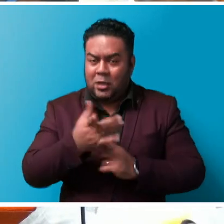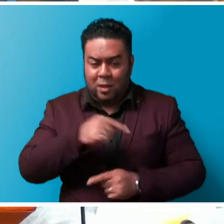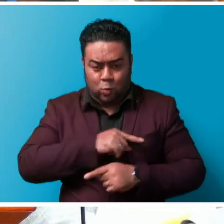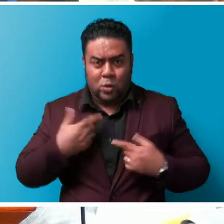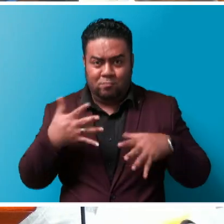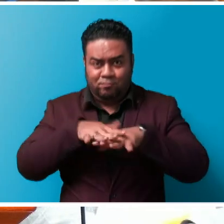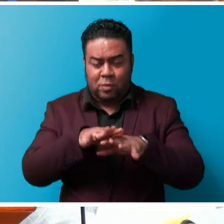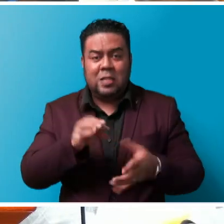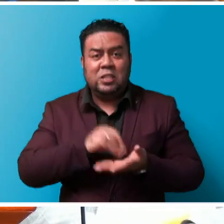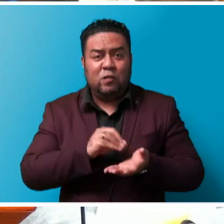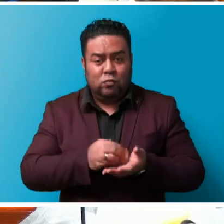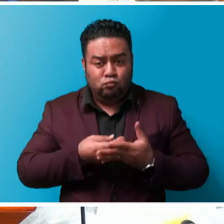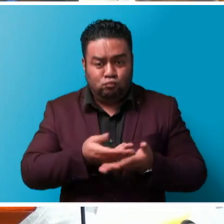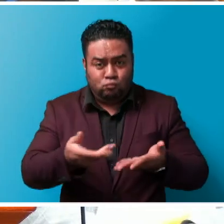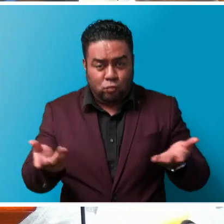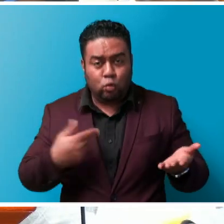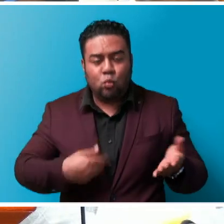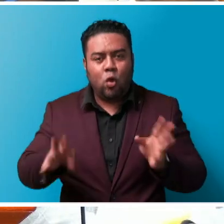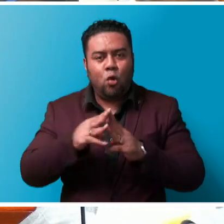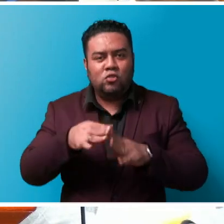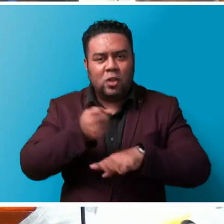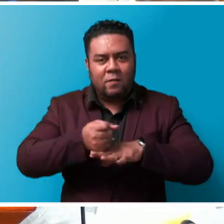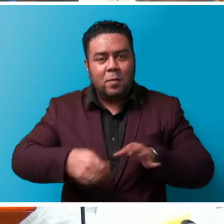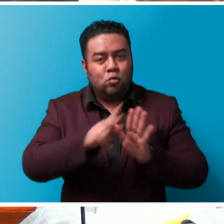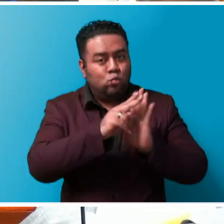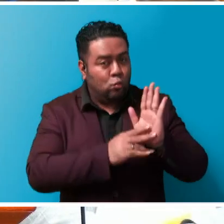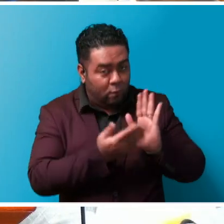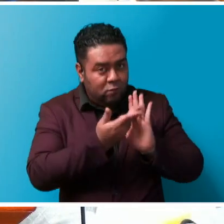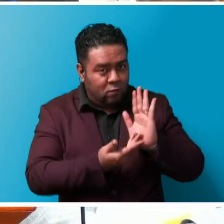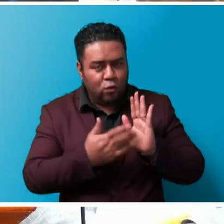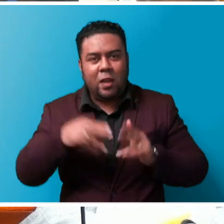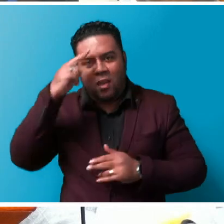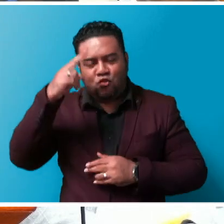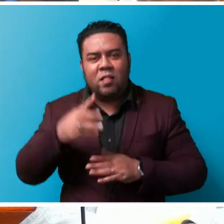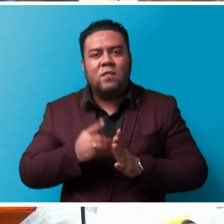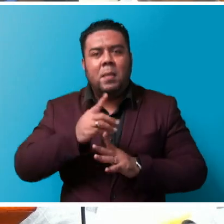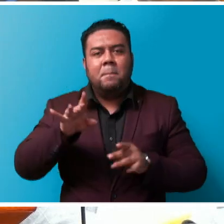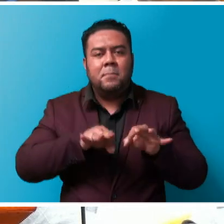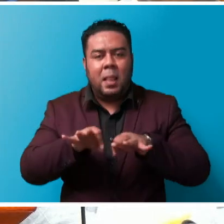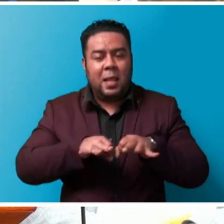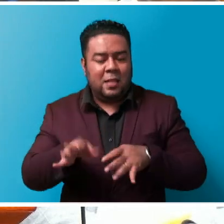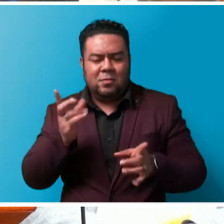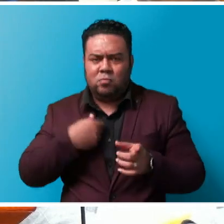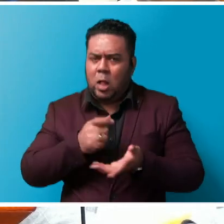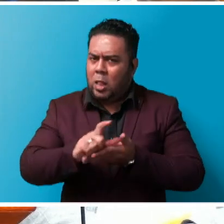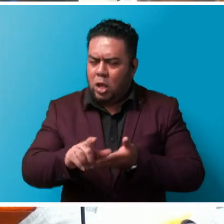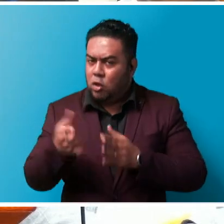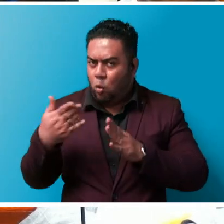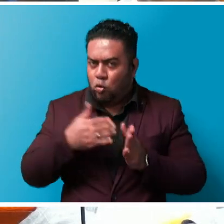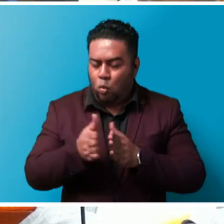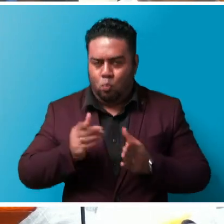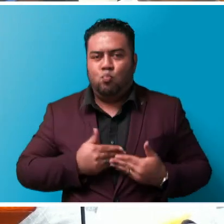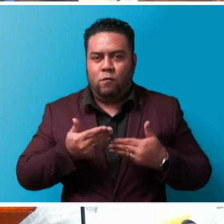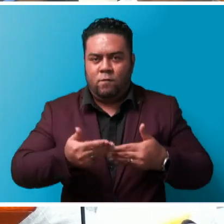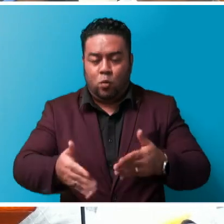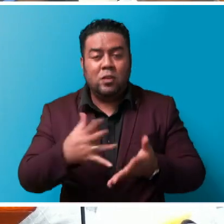service delivery to the coalition government's manifesto intentions and national development plan, which has set the clear directions in moving forward. This